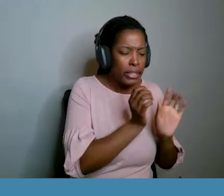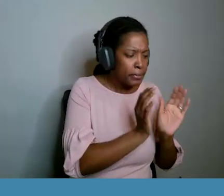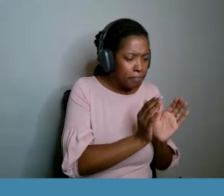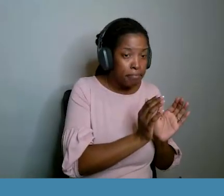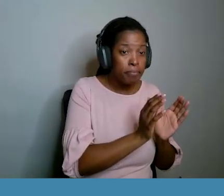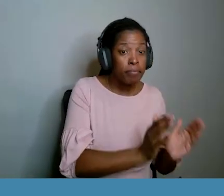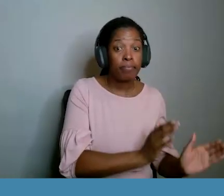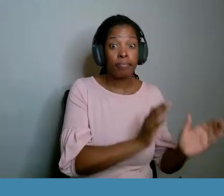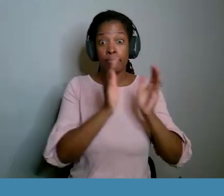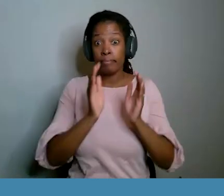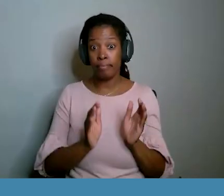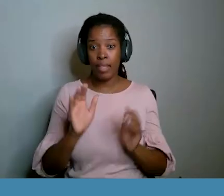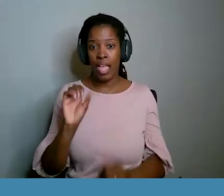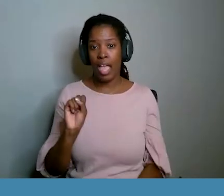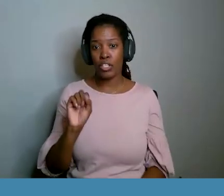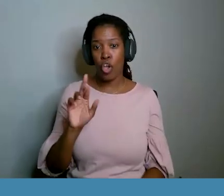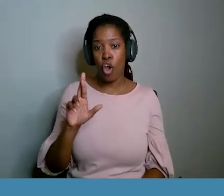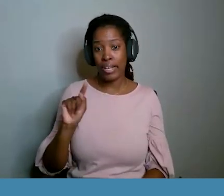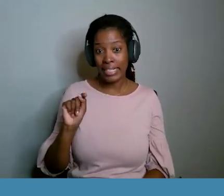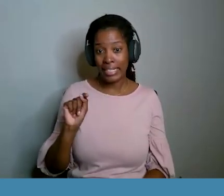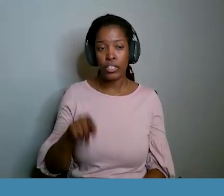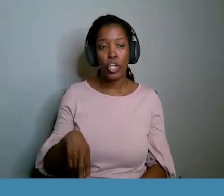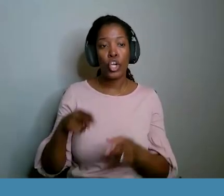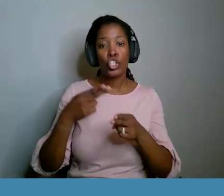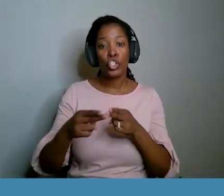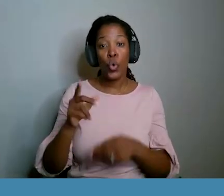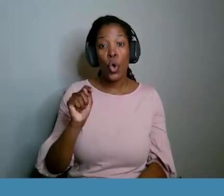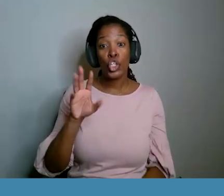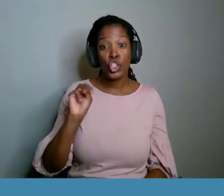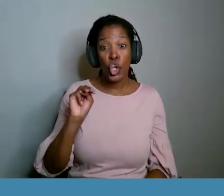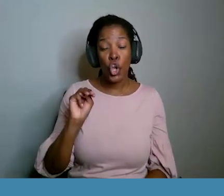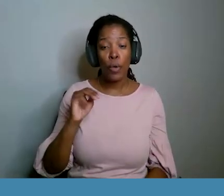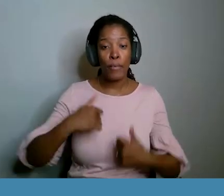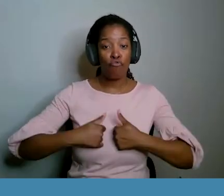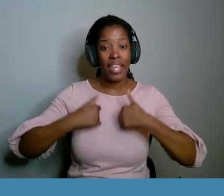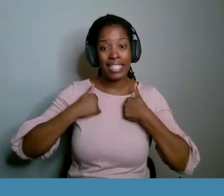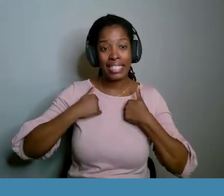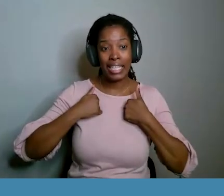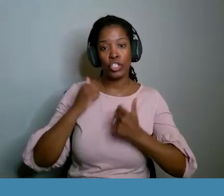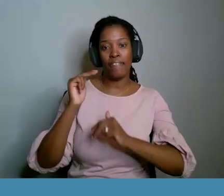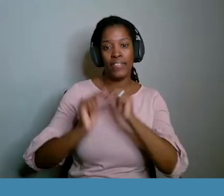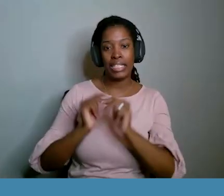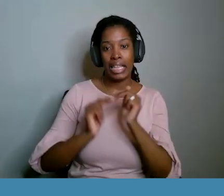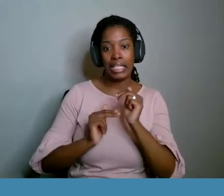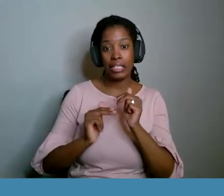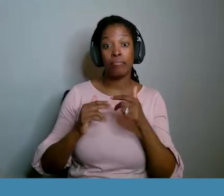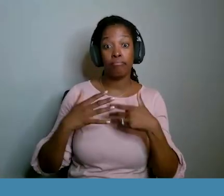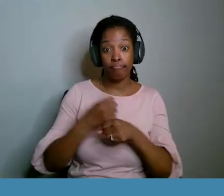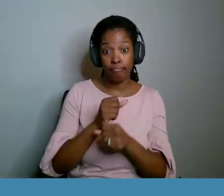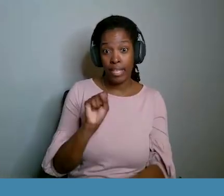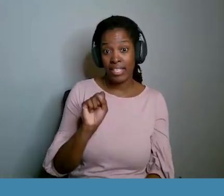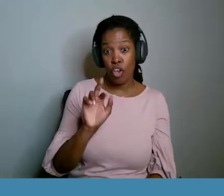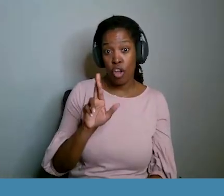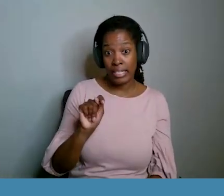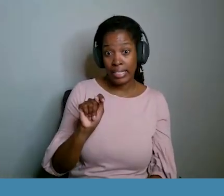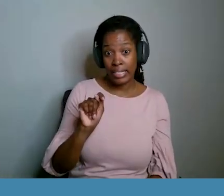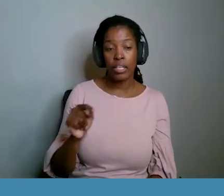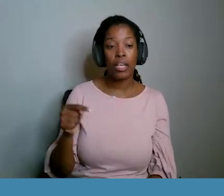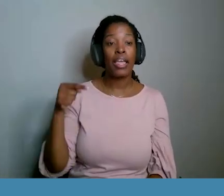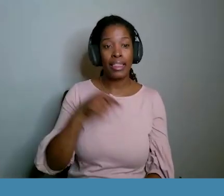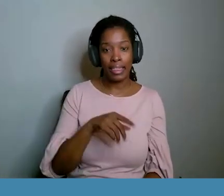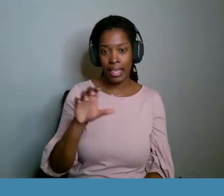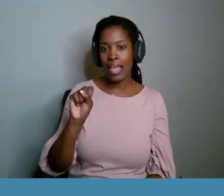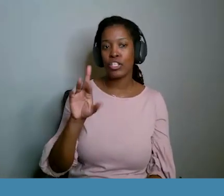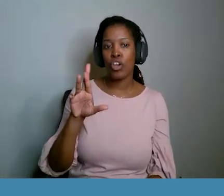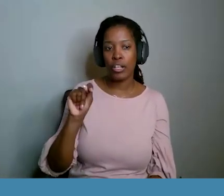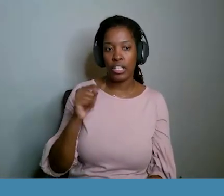have SRTs, which are short-term residential treatment facilities. And again, SRTs provide step-down services for residents of